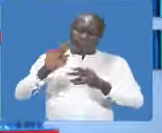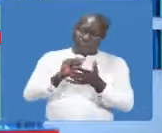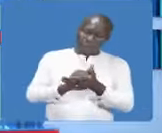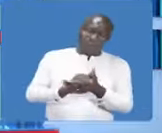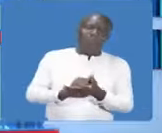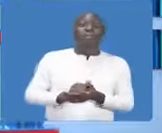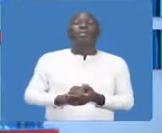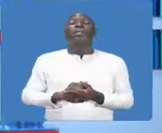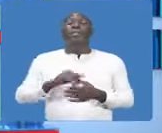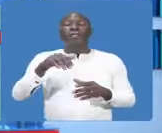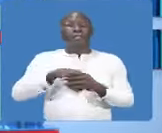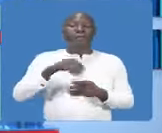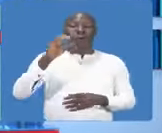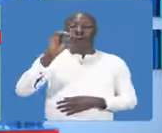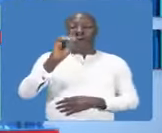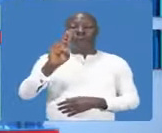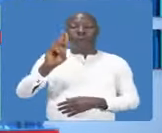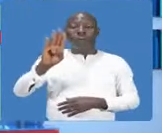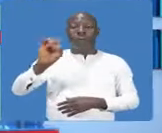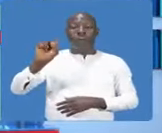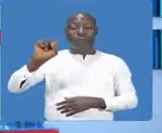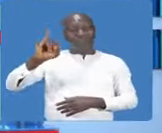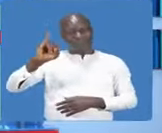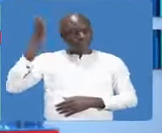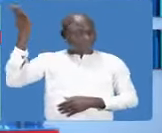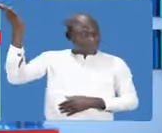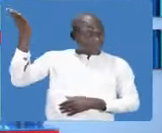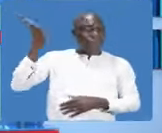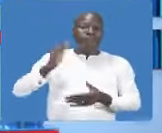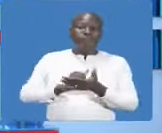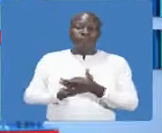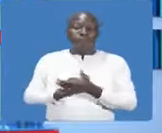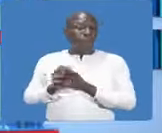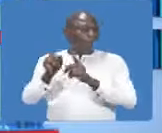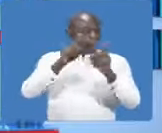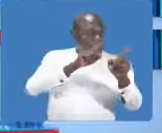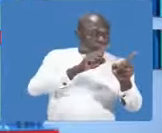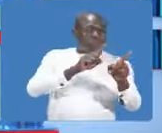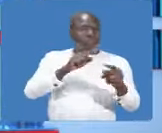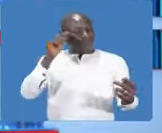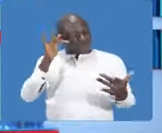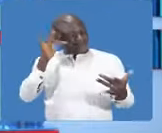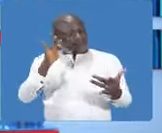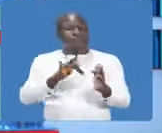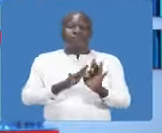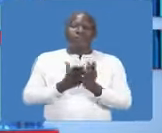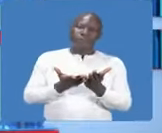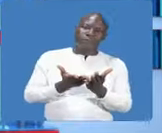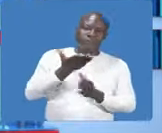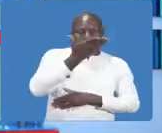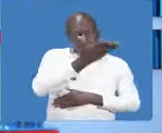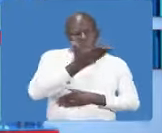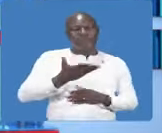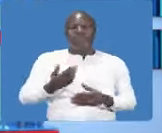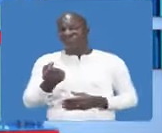enche kraa metu anamo aba oboase na yene oboase fo beba abehwehwe onyankopon